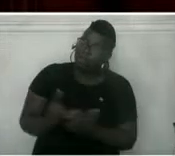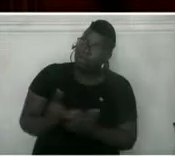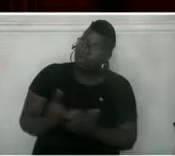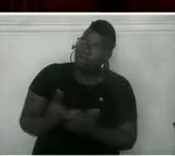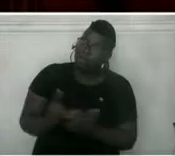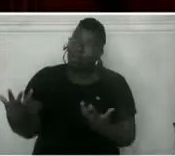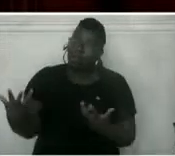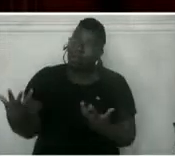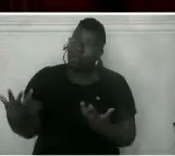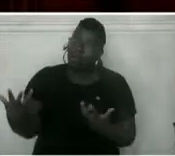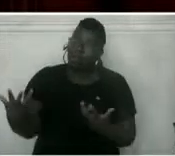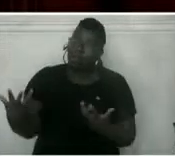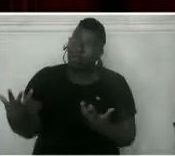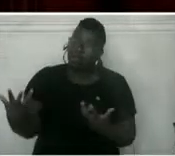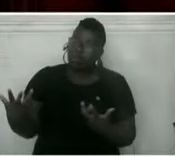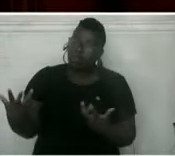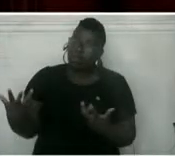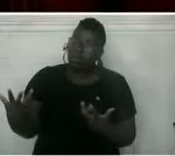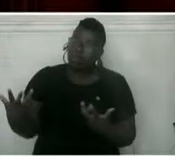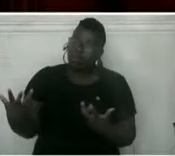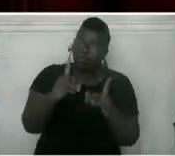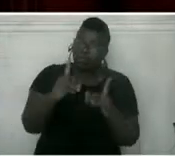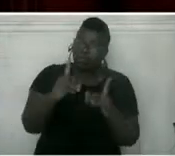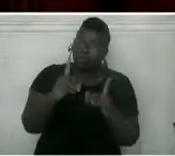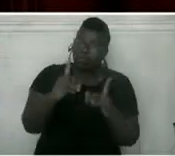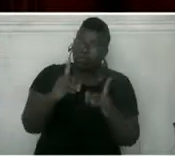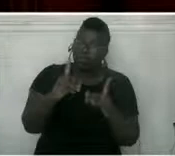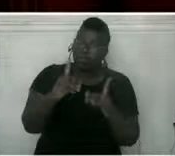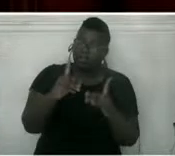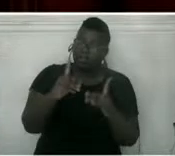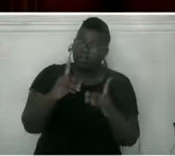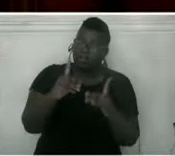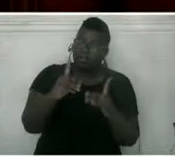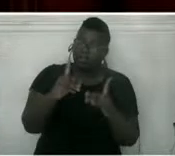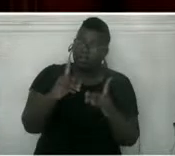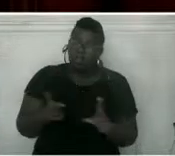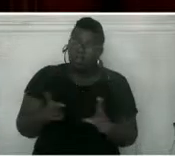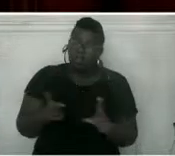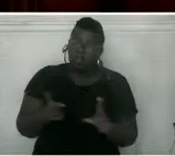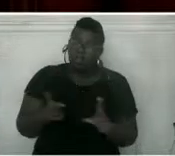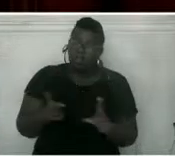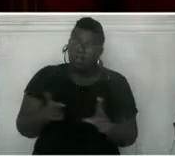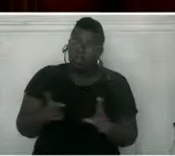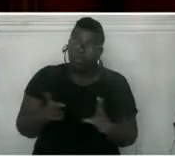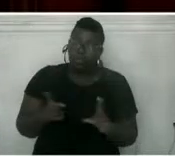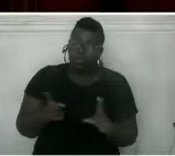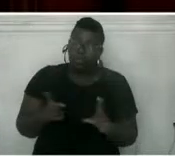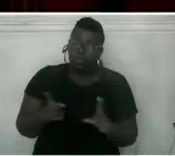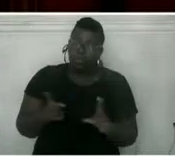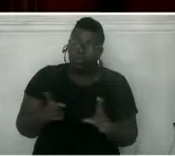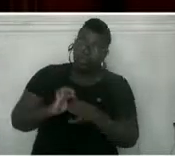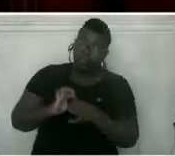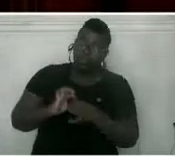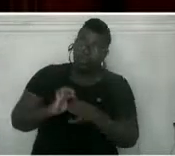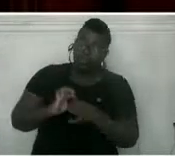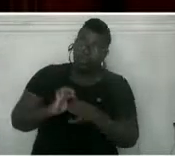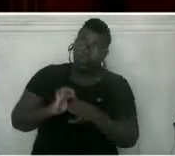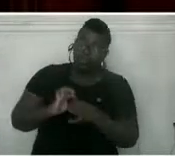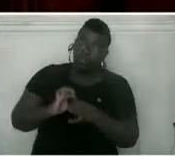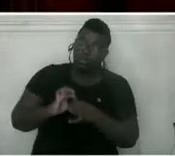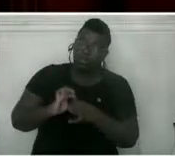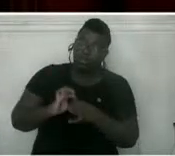MECs in the departments. We will continue with the commitment of hiding